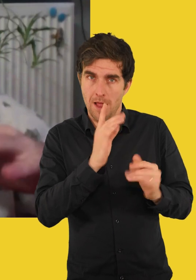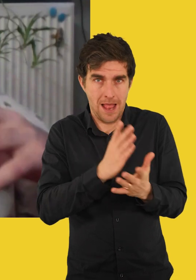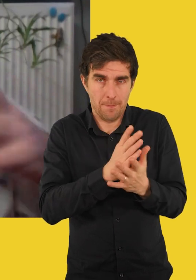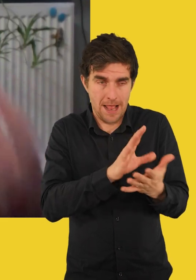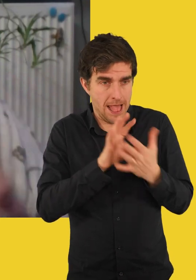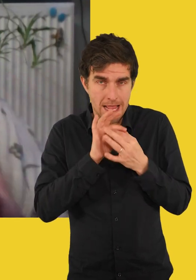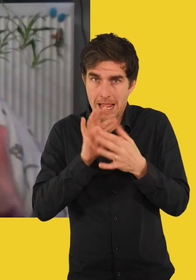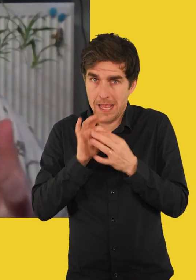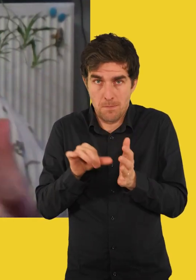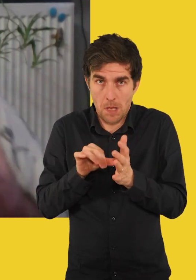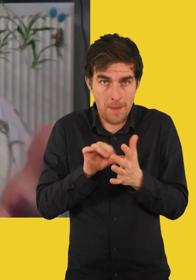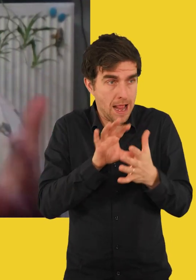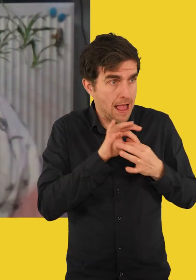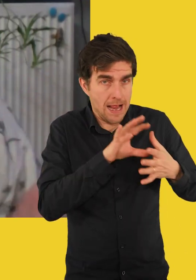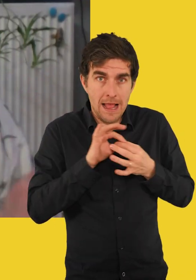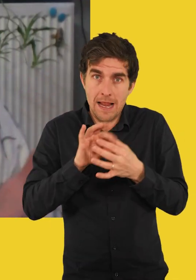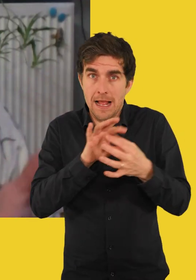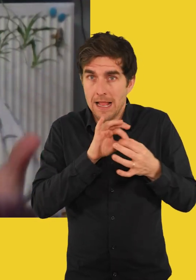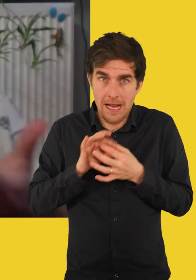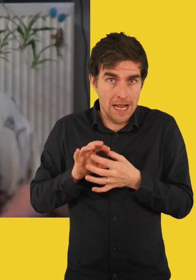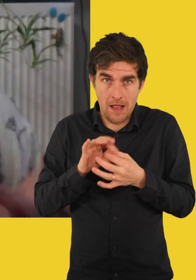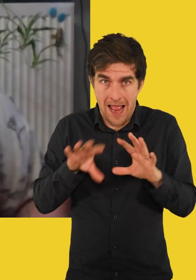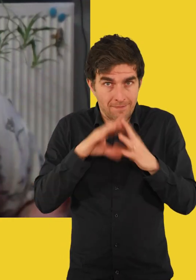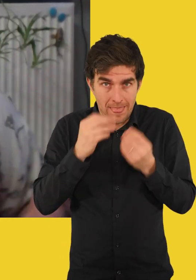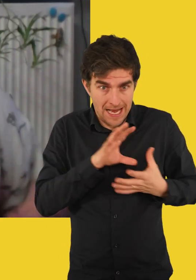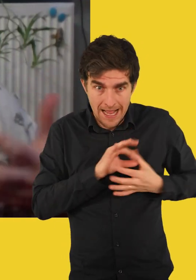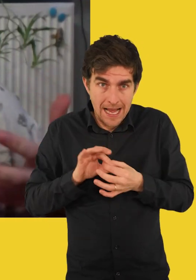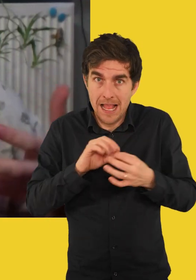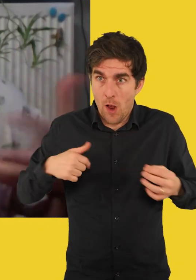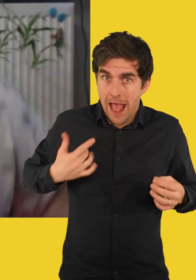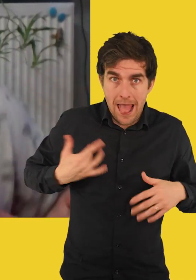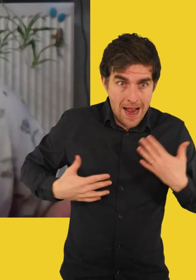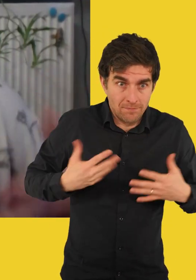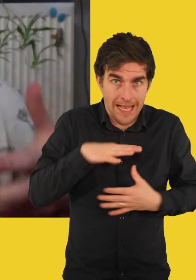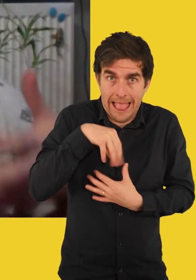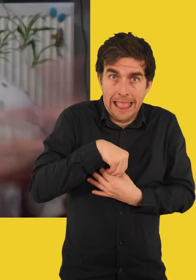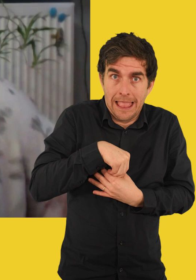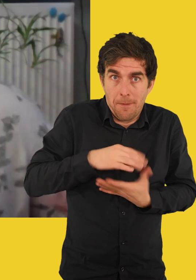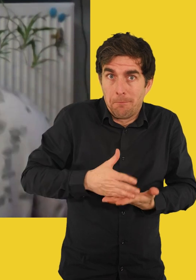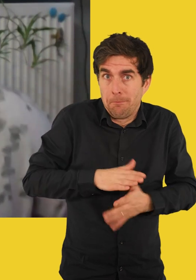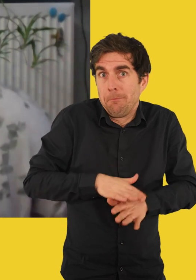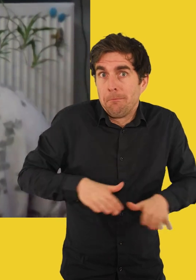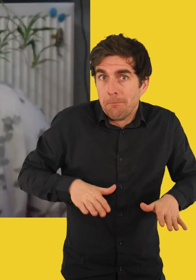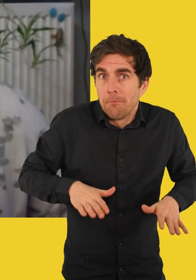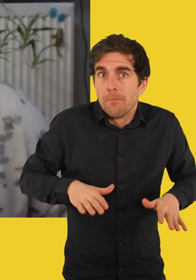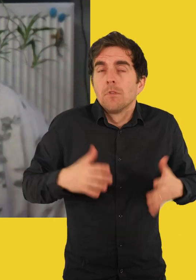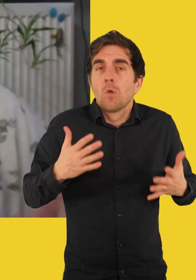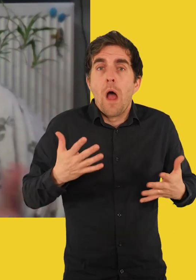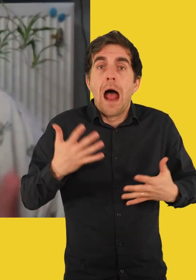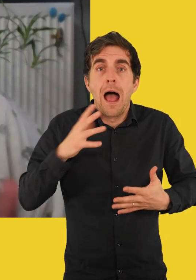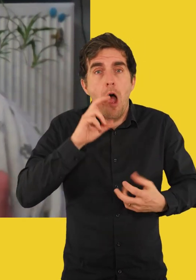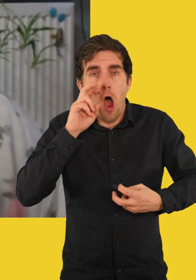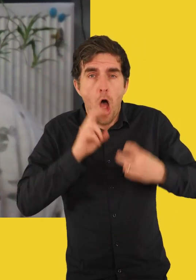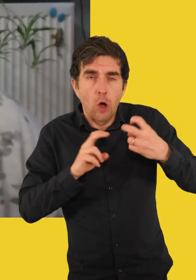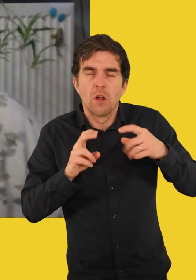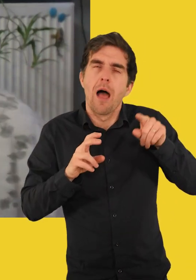interconnected, conspiring issues is understood in an embodied way by those who live it in an embodied way. And any